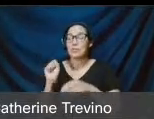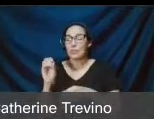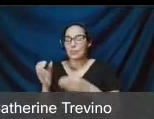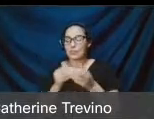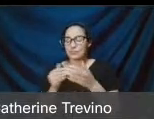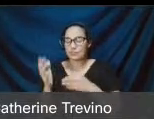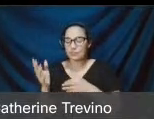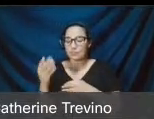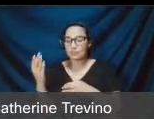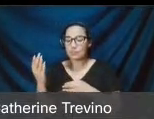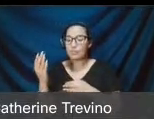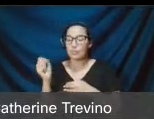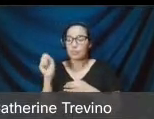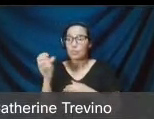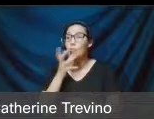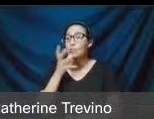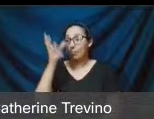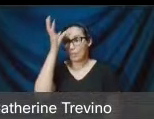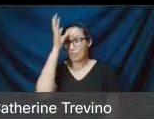that parents are aware,